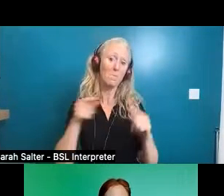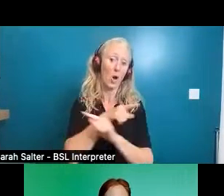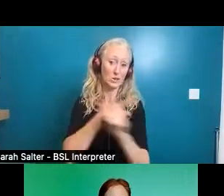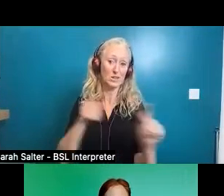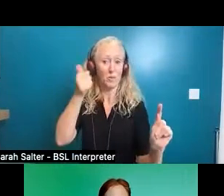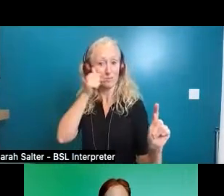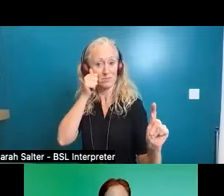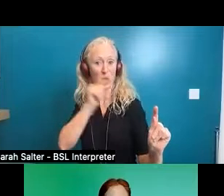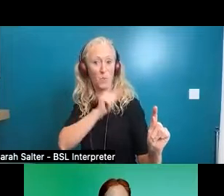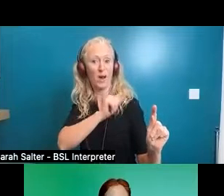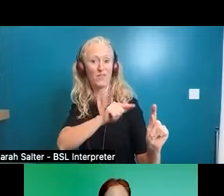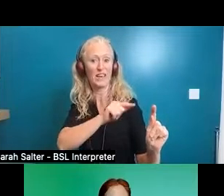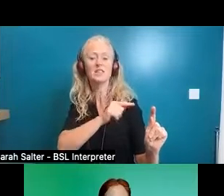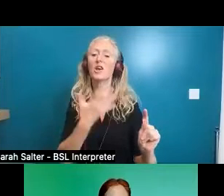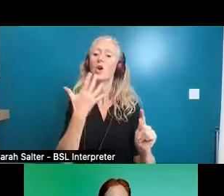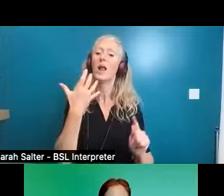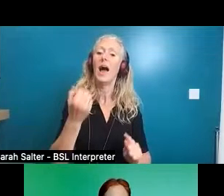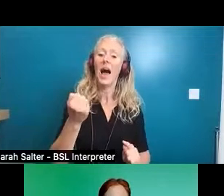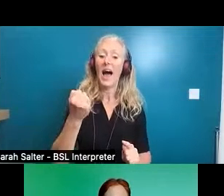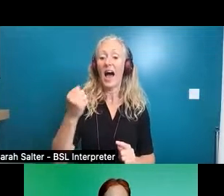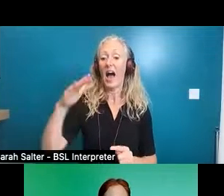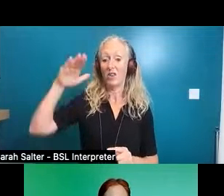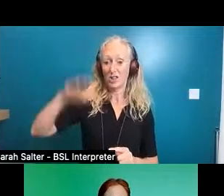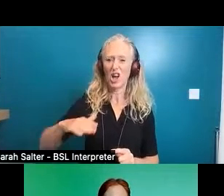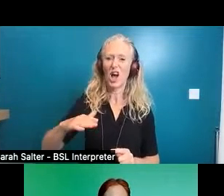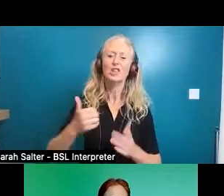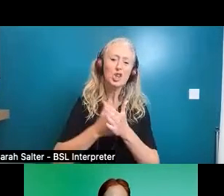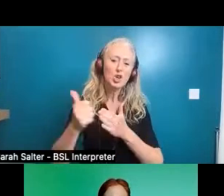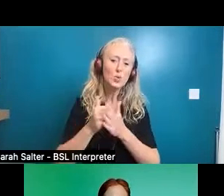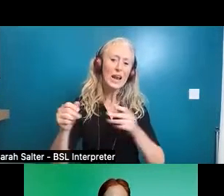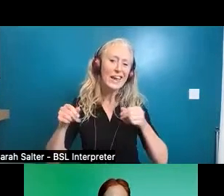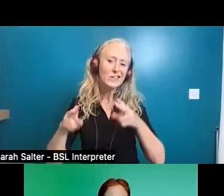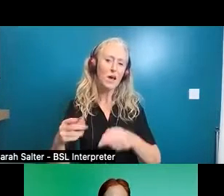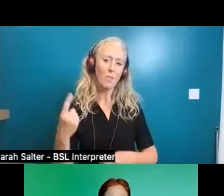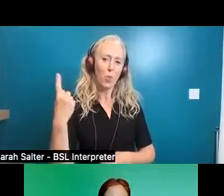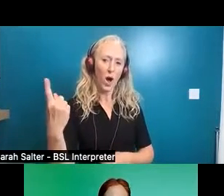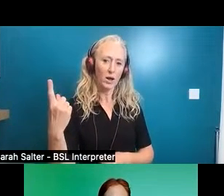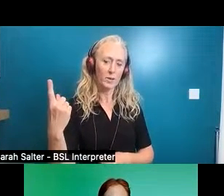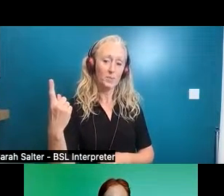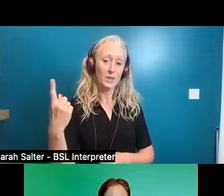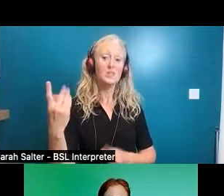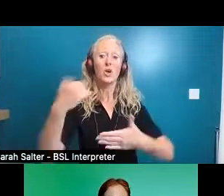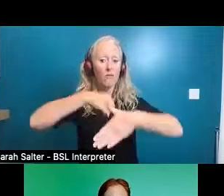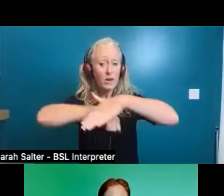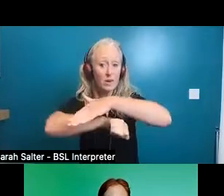type 1, who fails their newborn hearing screen. And so there